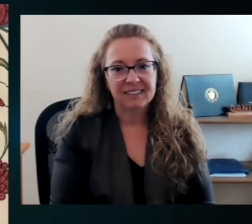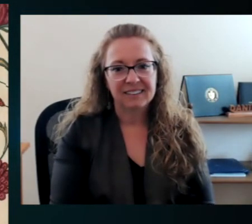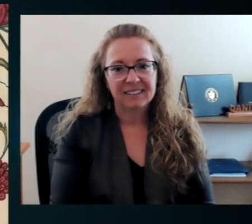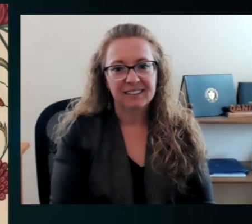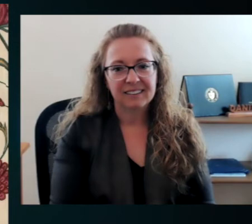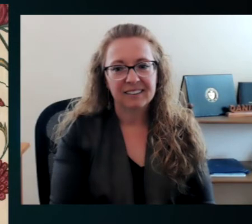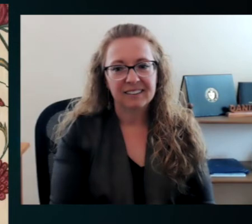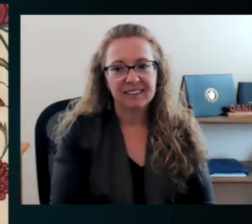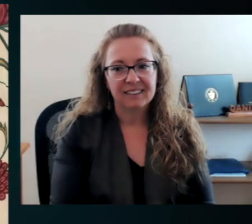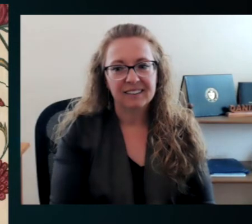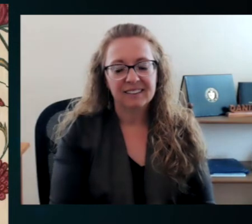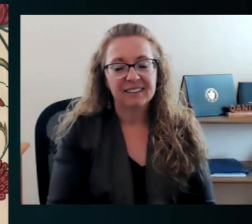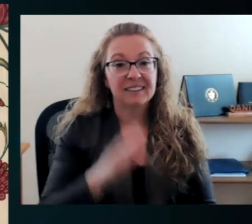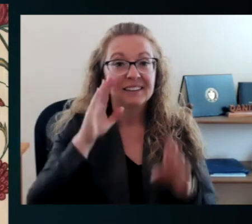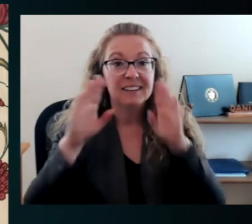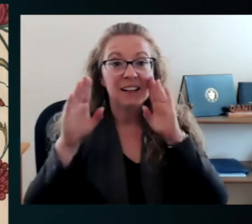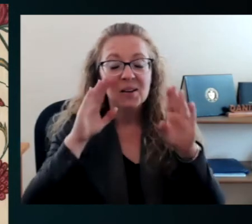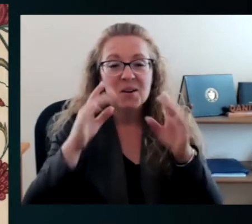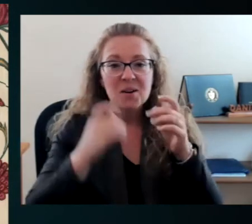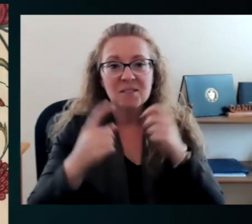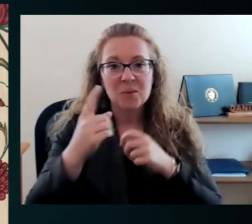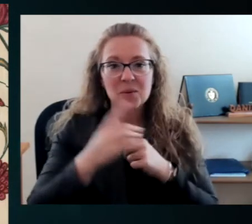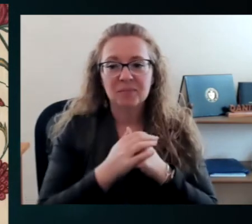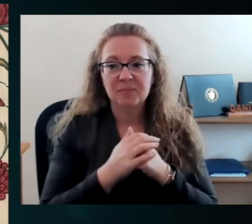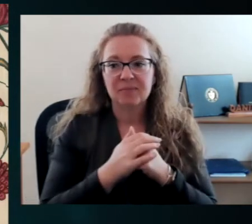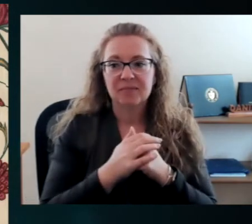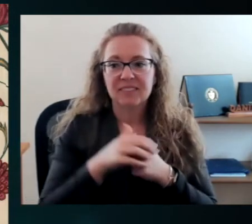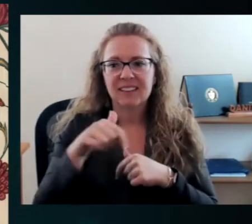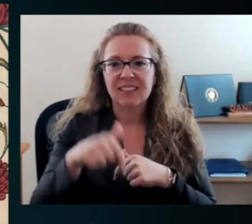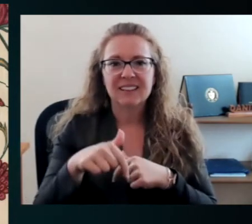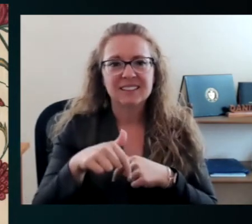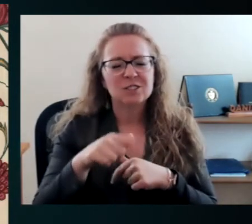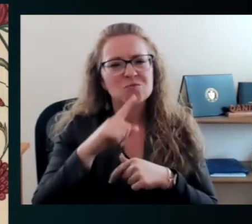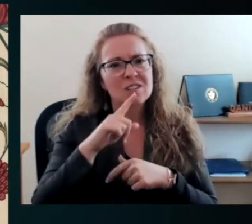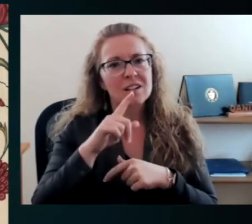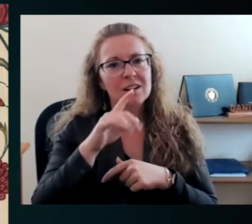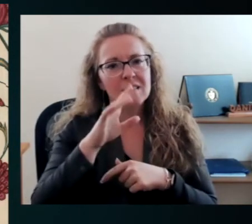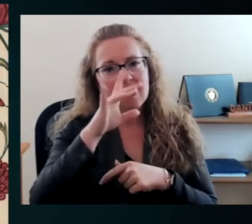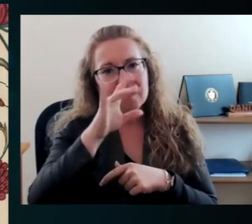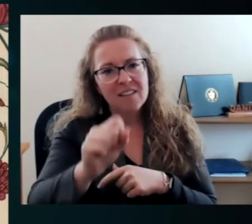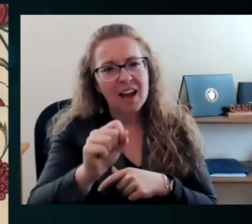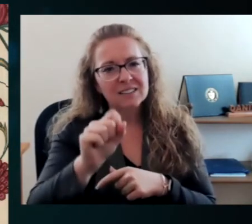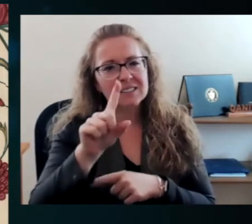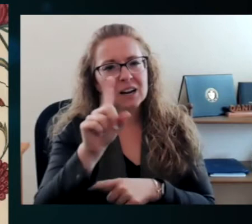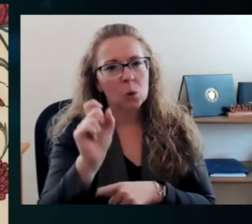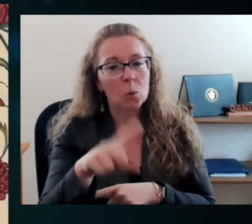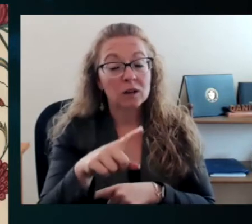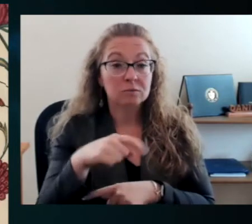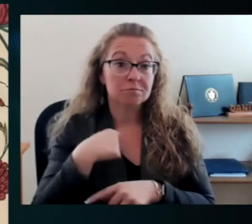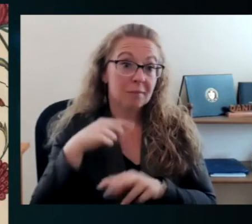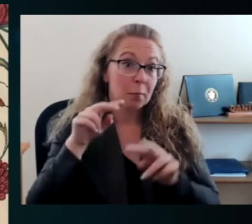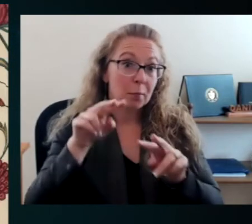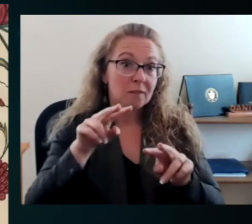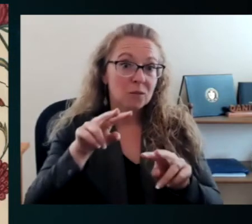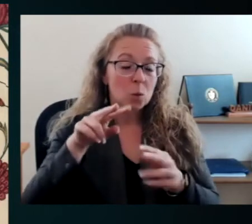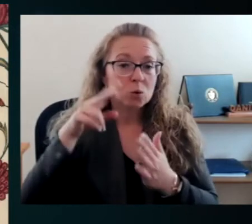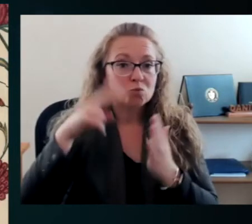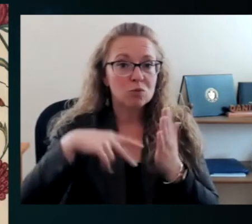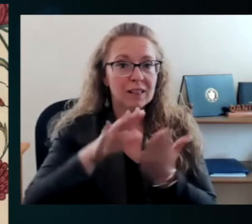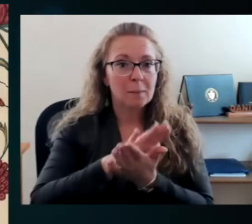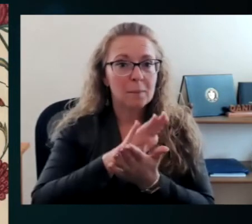Thanks, you all. Yeah, I think this is such an interesting question. I'm really looking forward to reading this paper by Morgan and